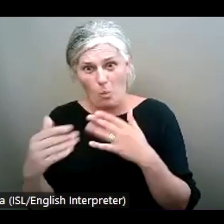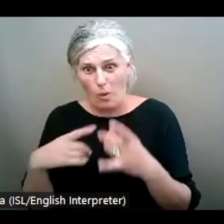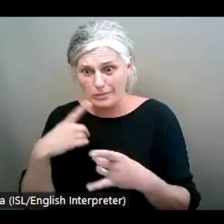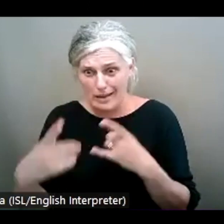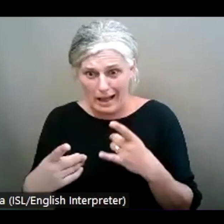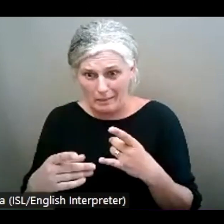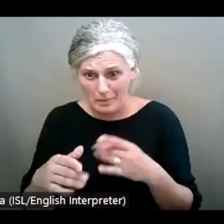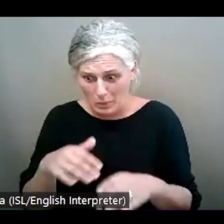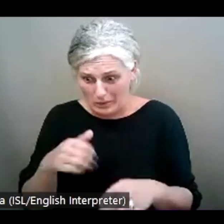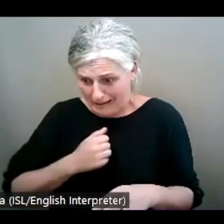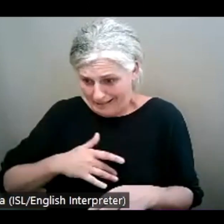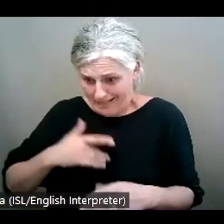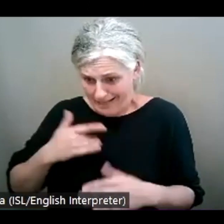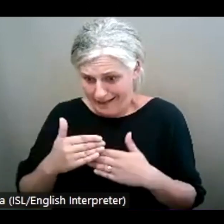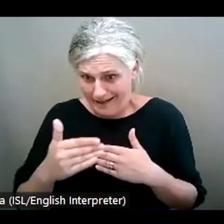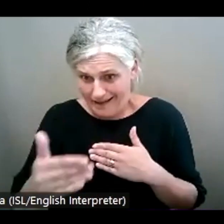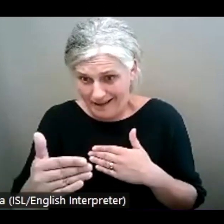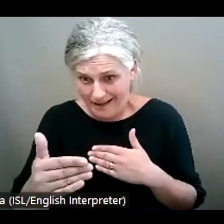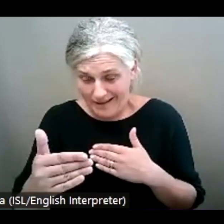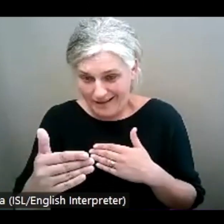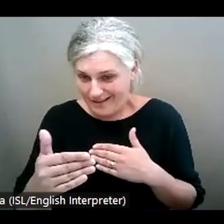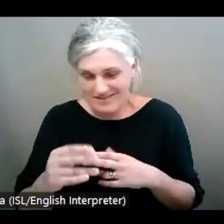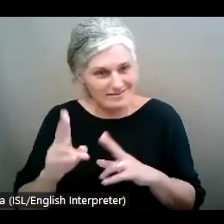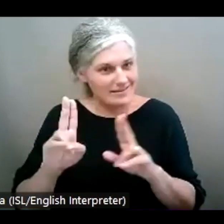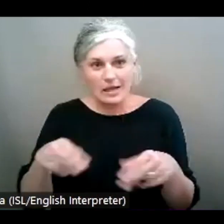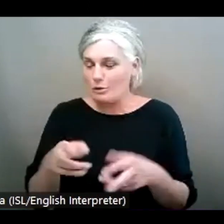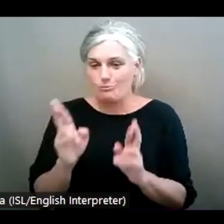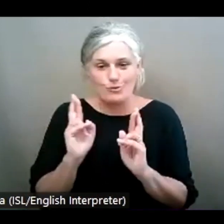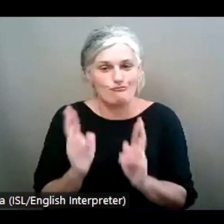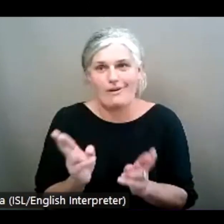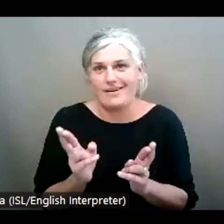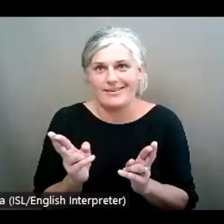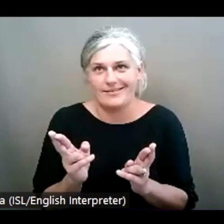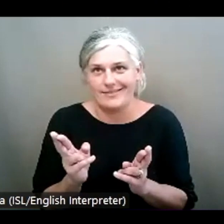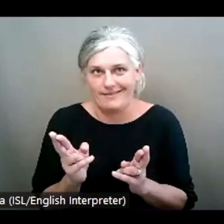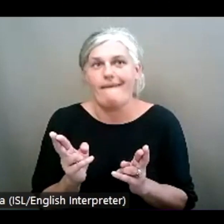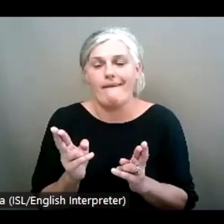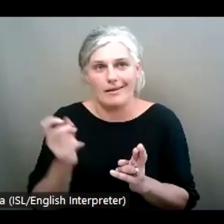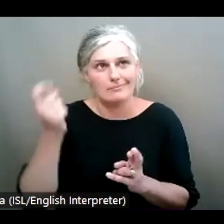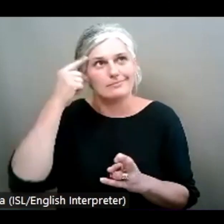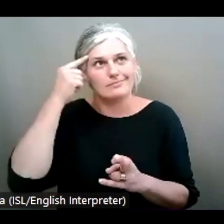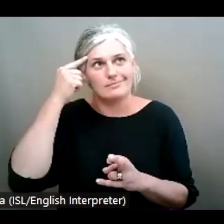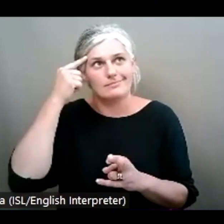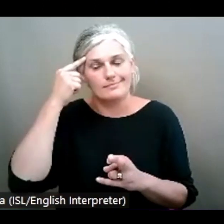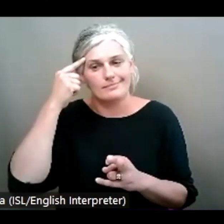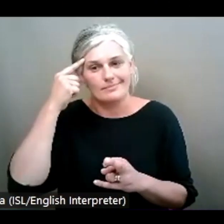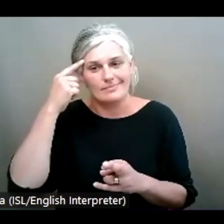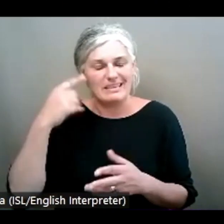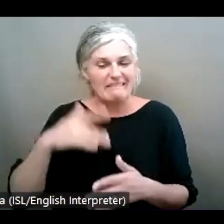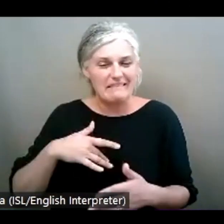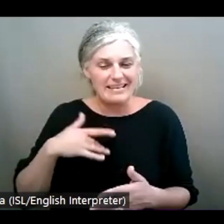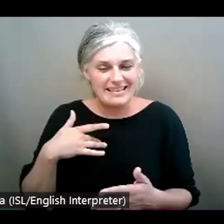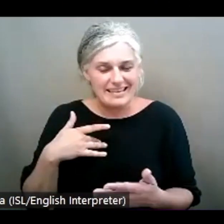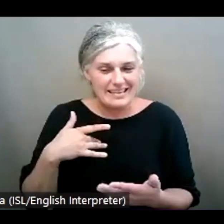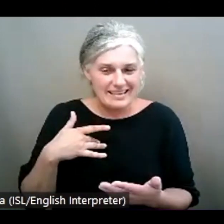to happen to me. And I was saying, this can't be right, so I sort of like,